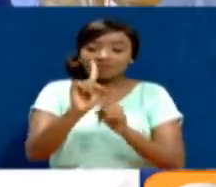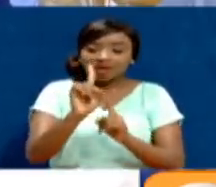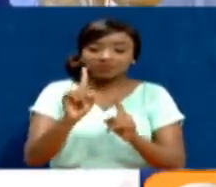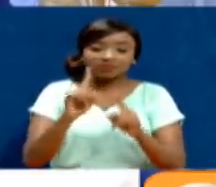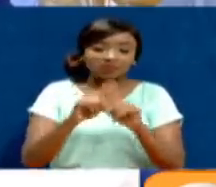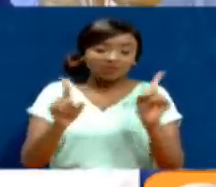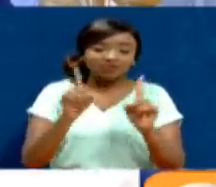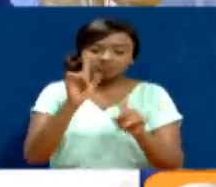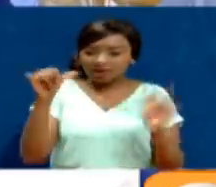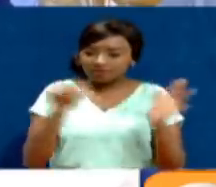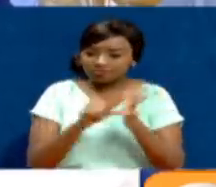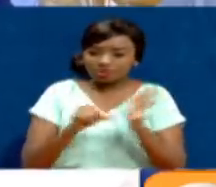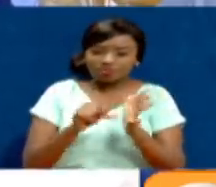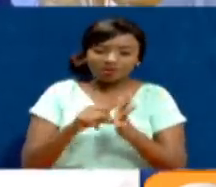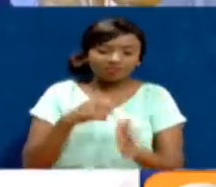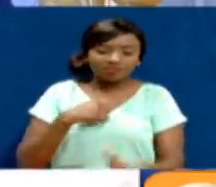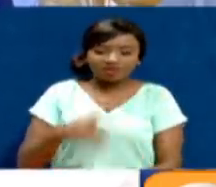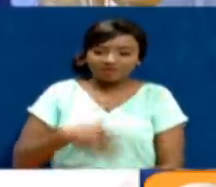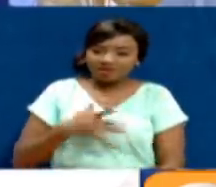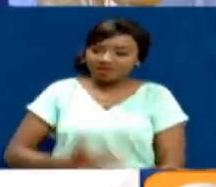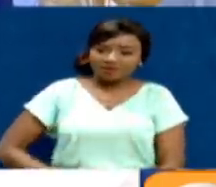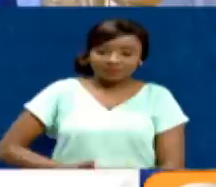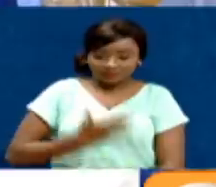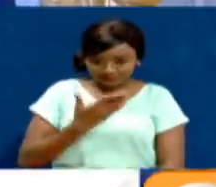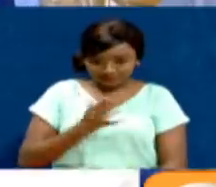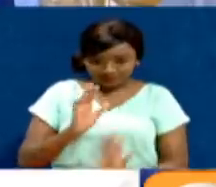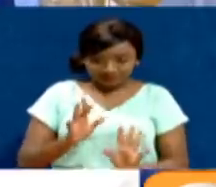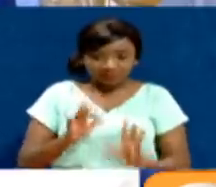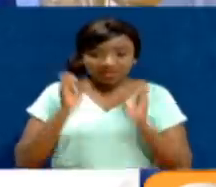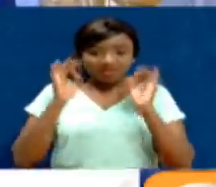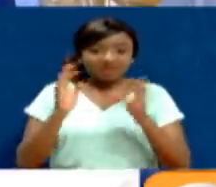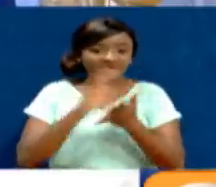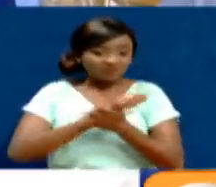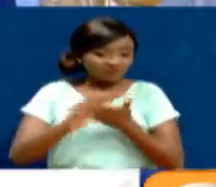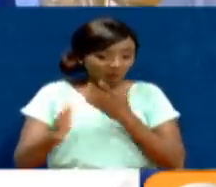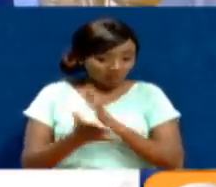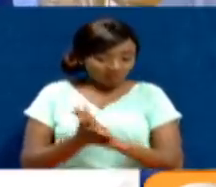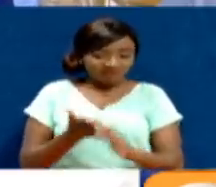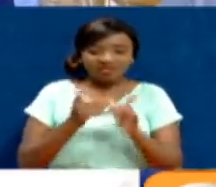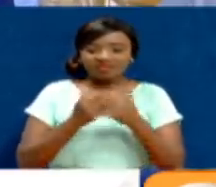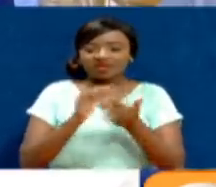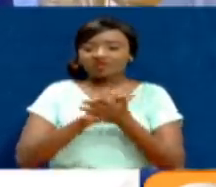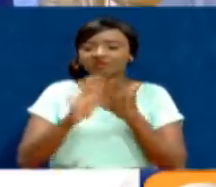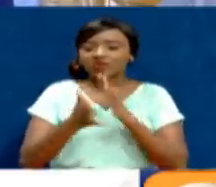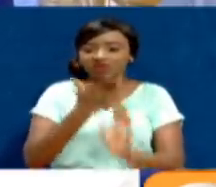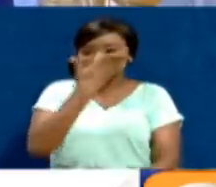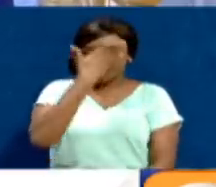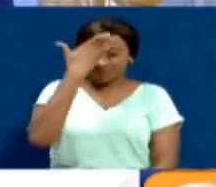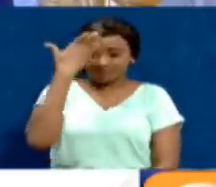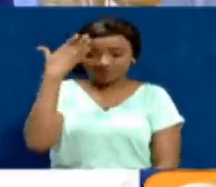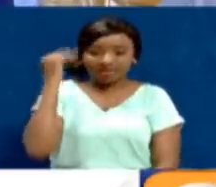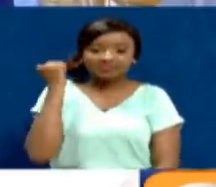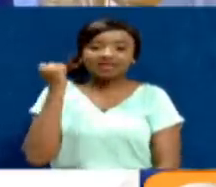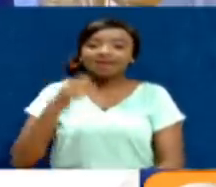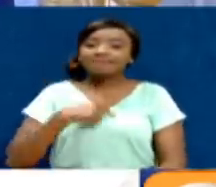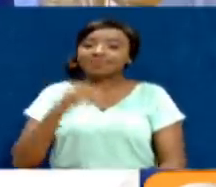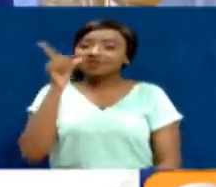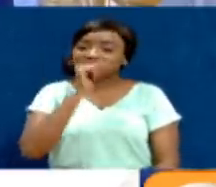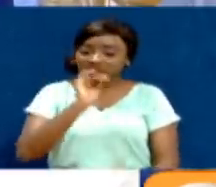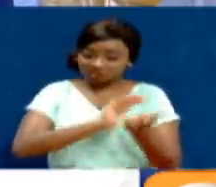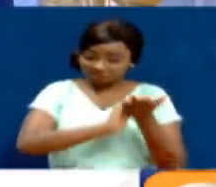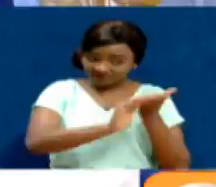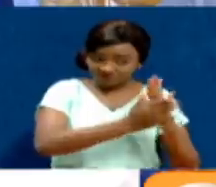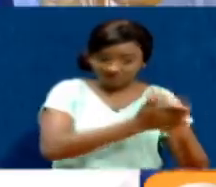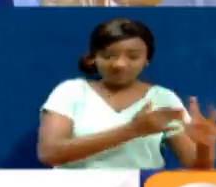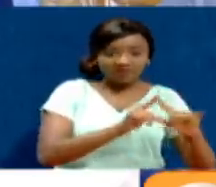same badi niko na uchungu. If you forgive, just forget what transpired during the past. Nimesamehe na ndugu yangu badi. But